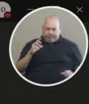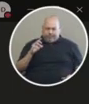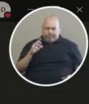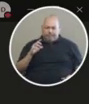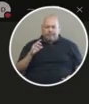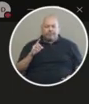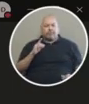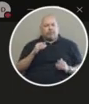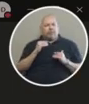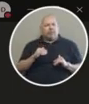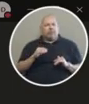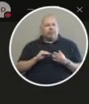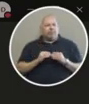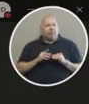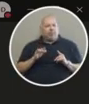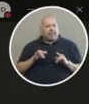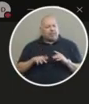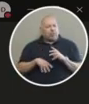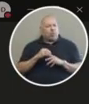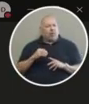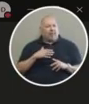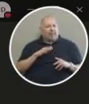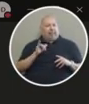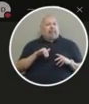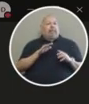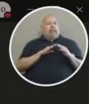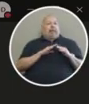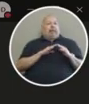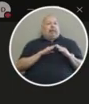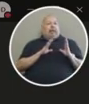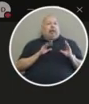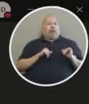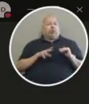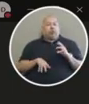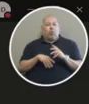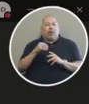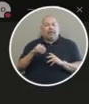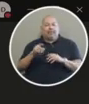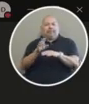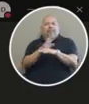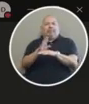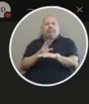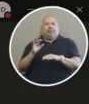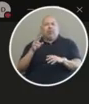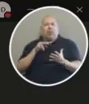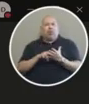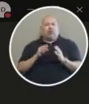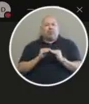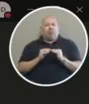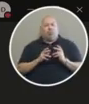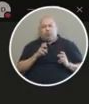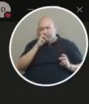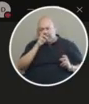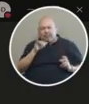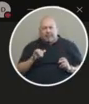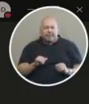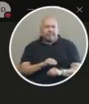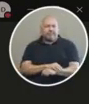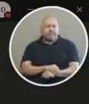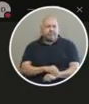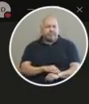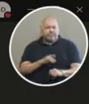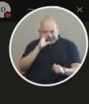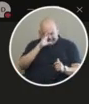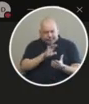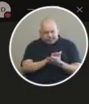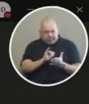is to limit the amount of people that are going from a household into private establishments, or looking at further guidance as well. Right, and I